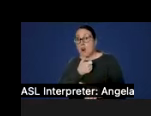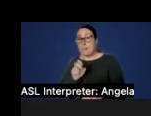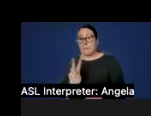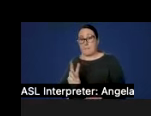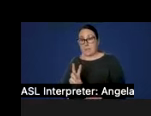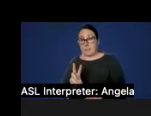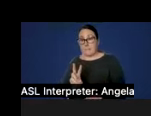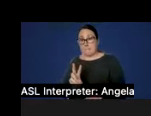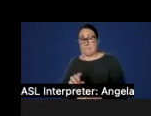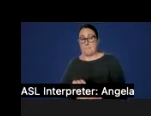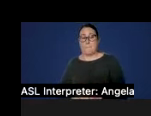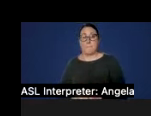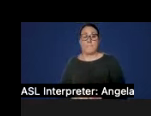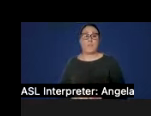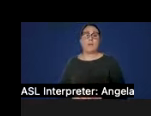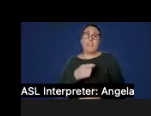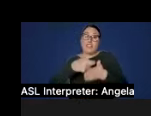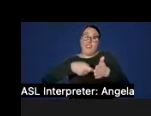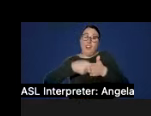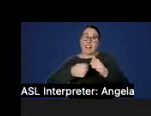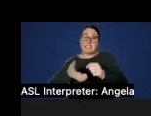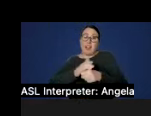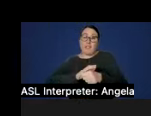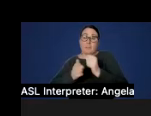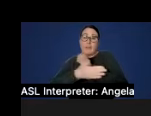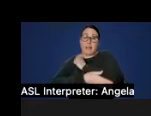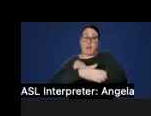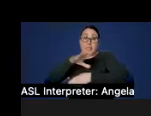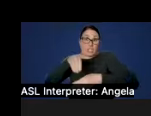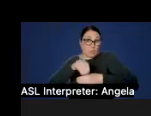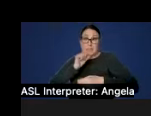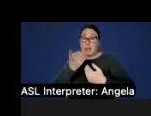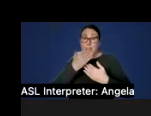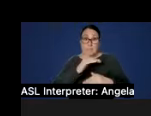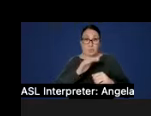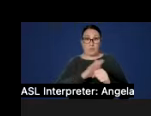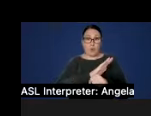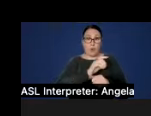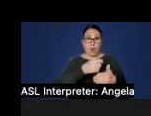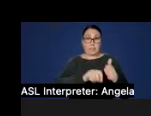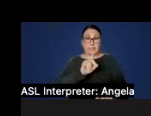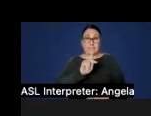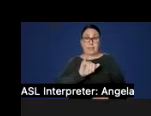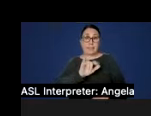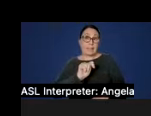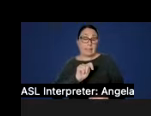the costs covered by the county include, but are not limited to, the full cost of the kit, pregnancy test or